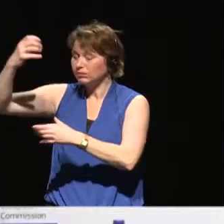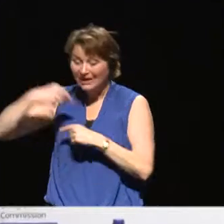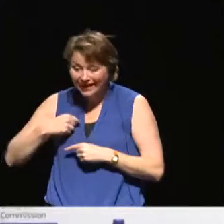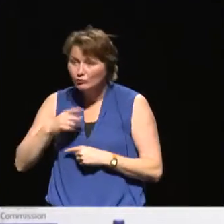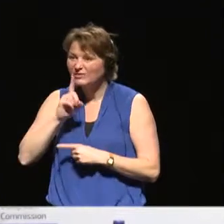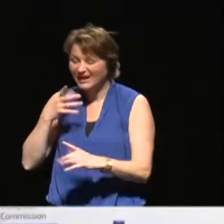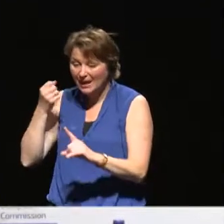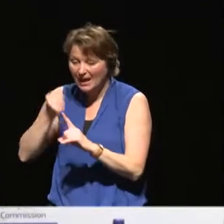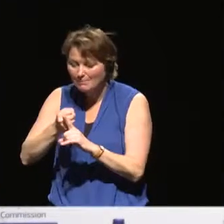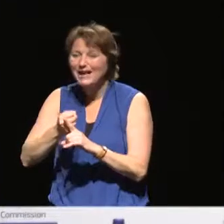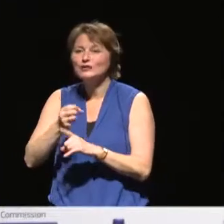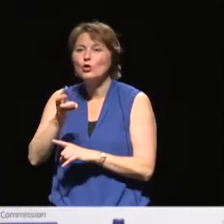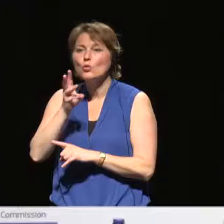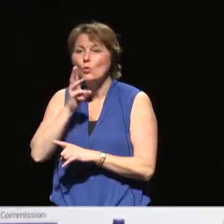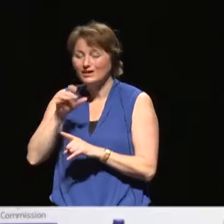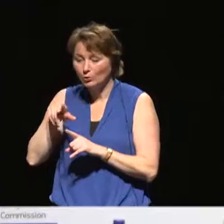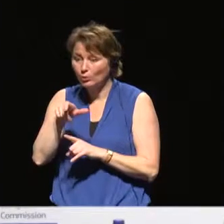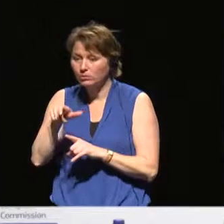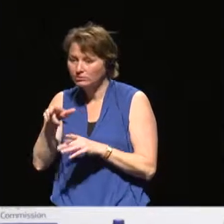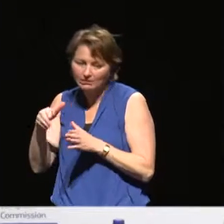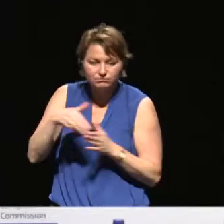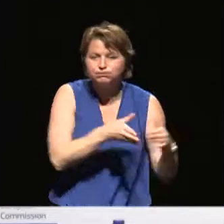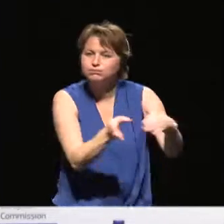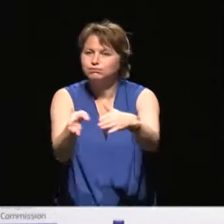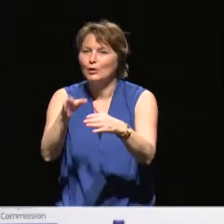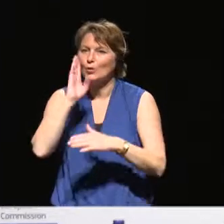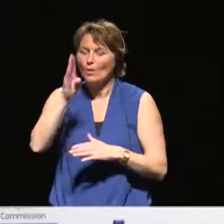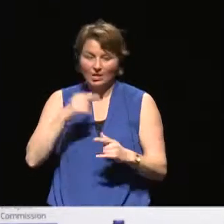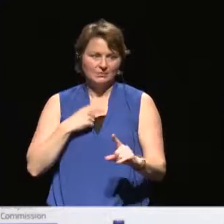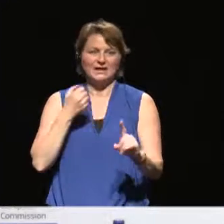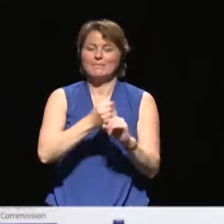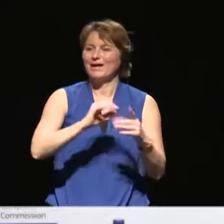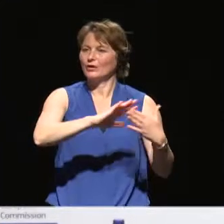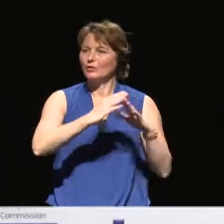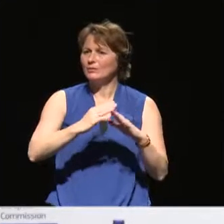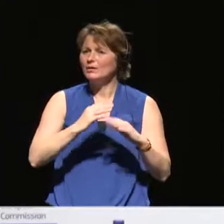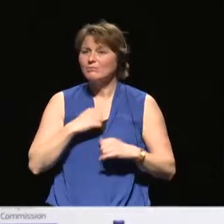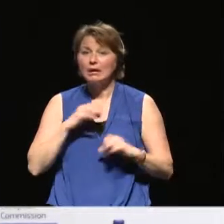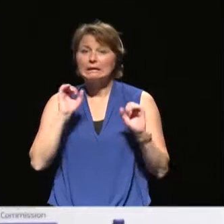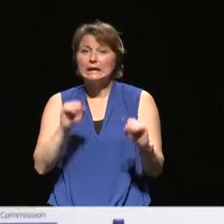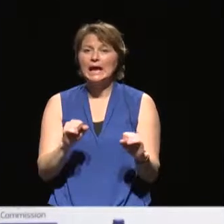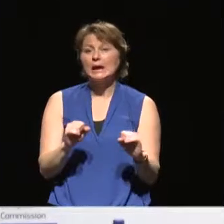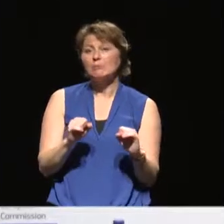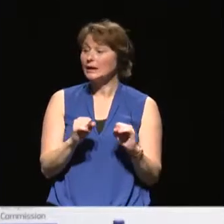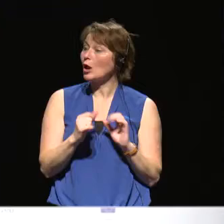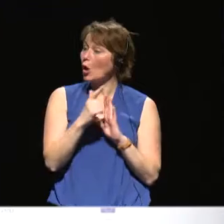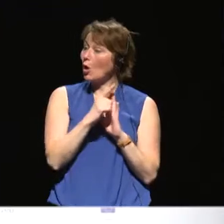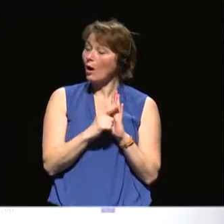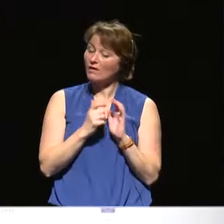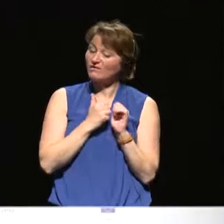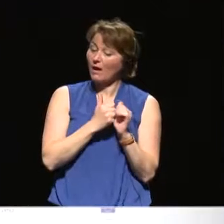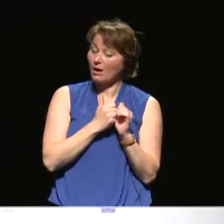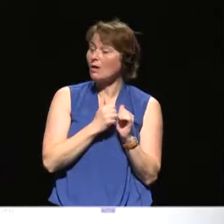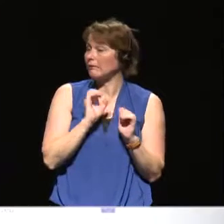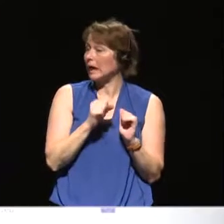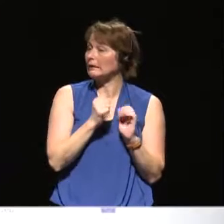from one group of people to another. Now, all of this can be done very legitimately, transparently, within the rule of law, or it can be